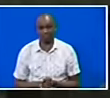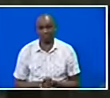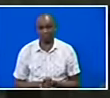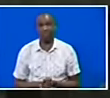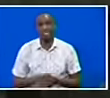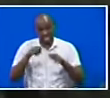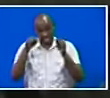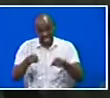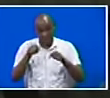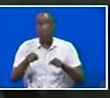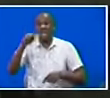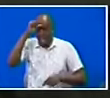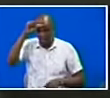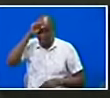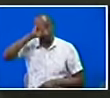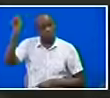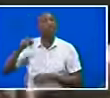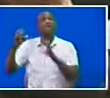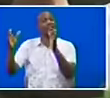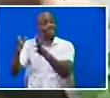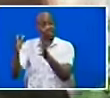Tahi serikali ya Jubilee